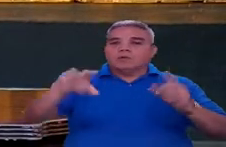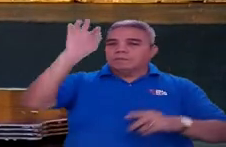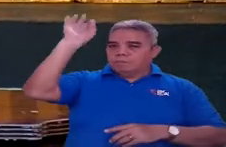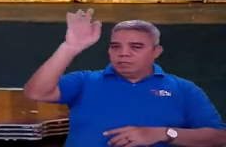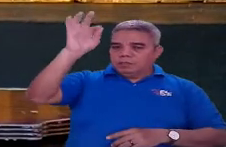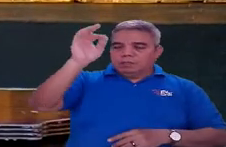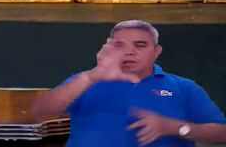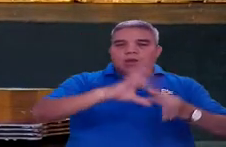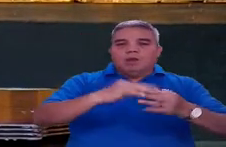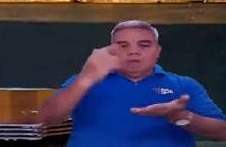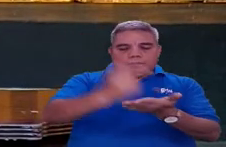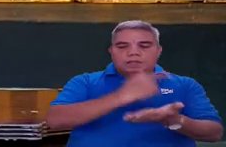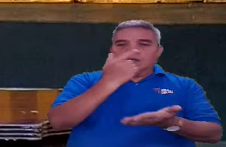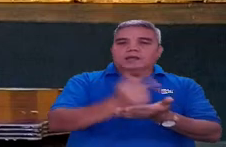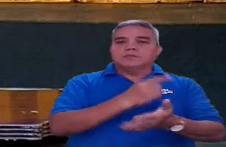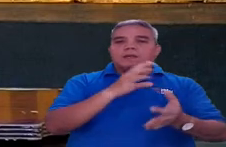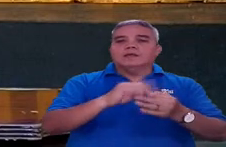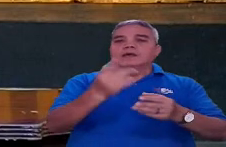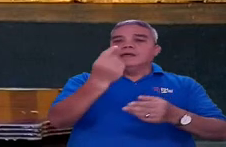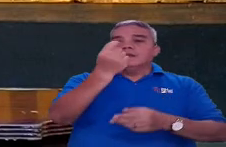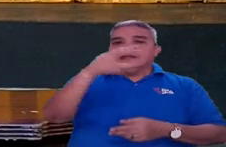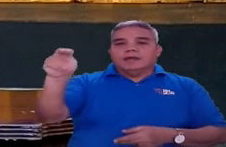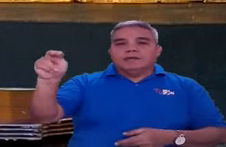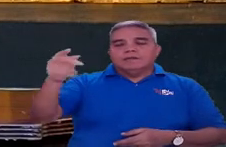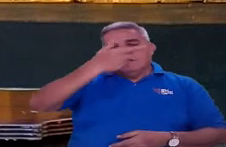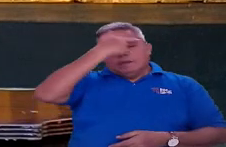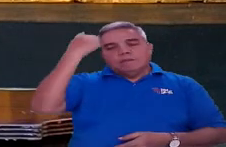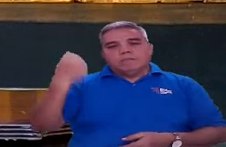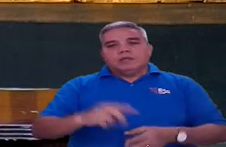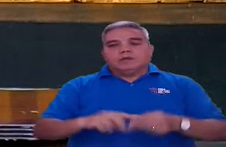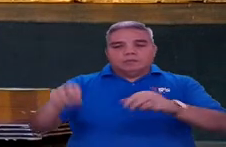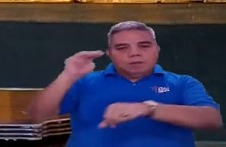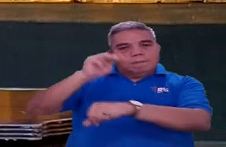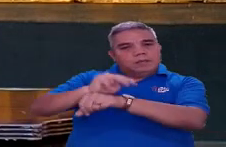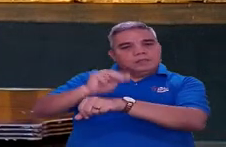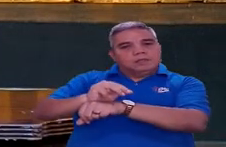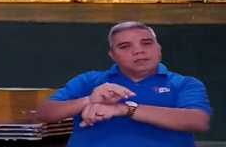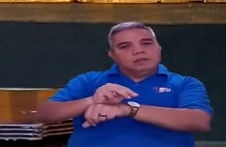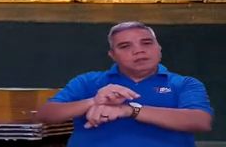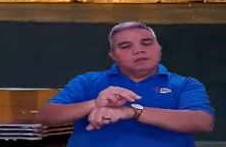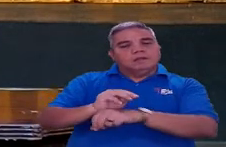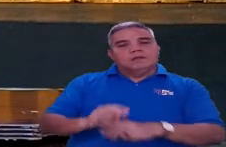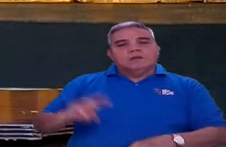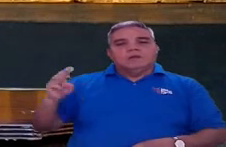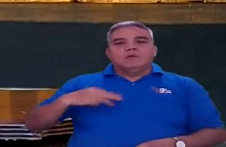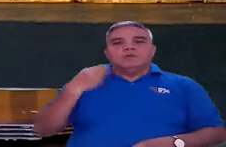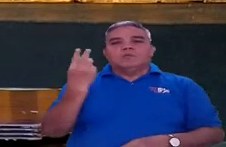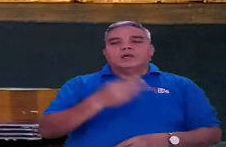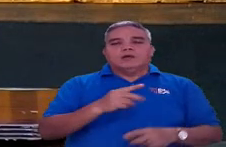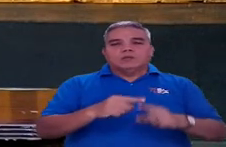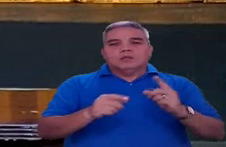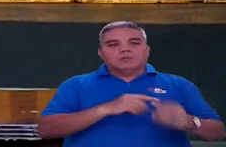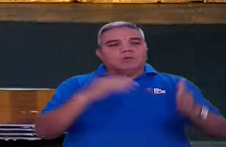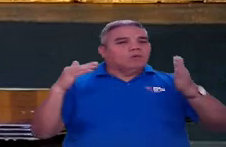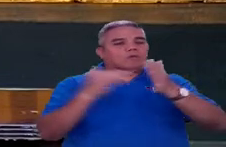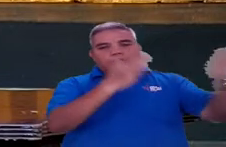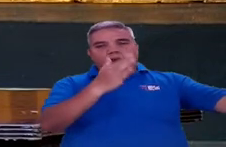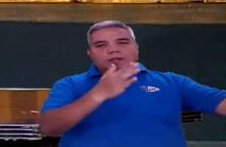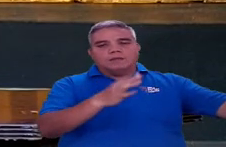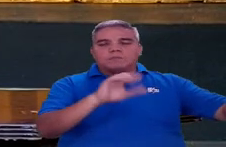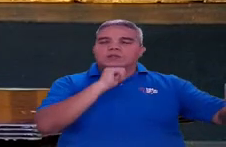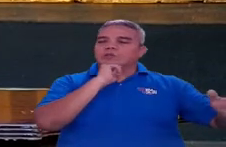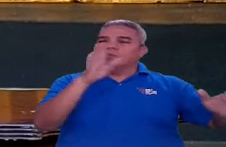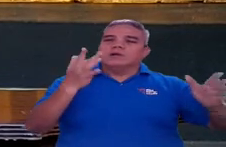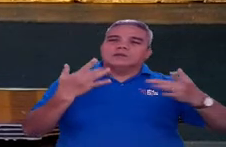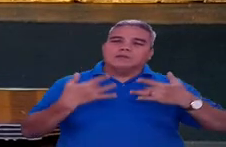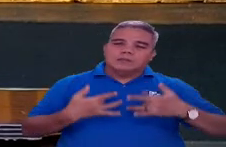preachers of the gospel. Then, because of this ministry, the Bible says in verse number one, we ought not to faint. Don't be